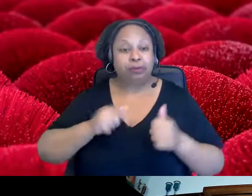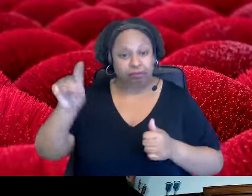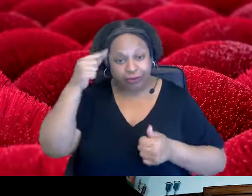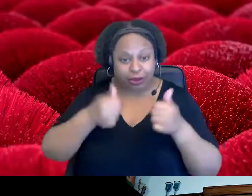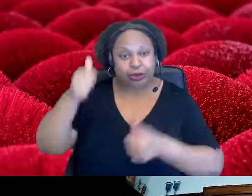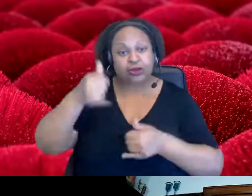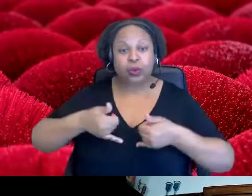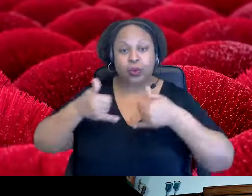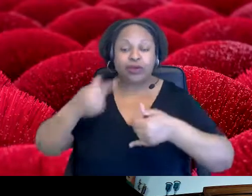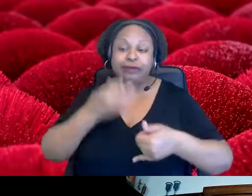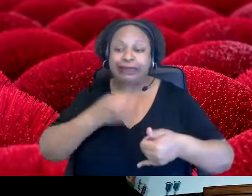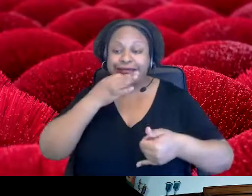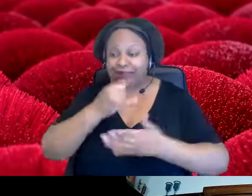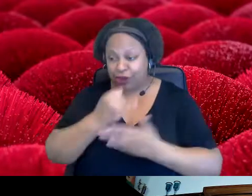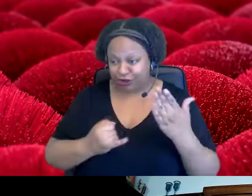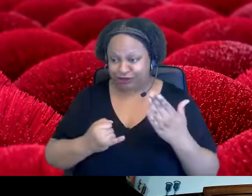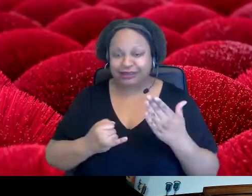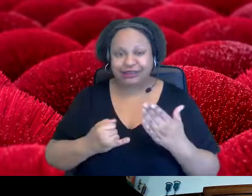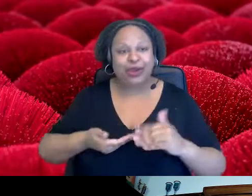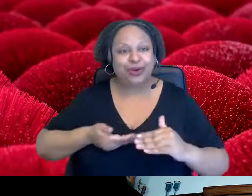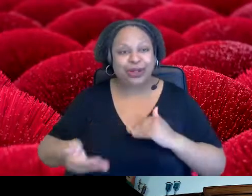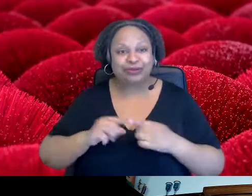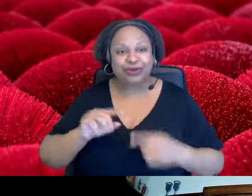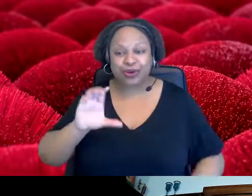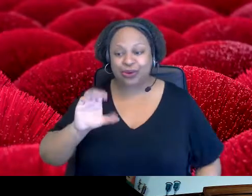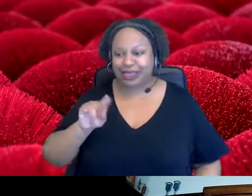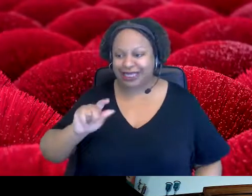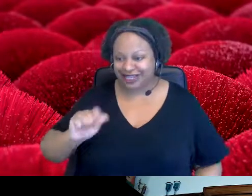Award for Excellence in the Arts. Welcome, Claudia.